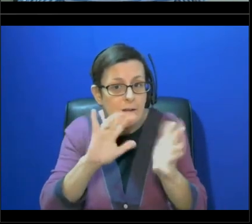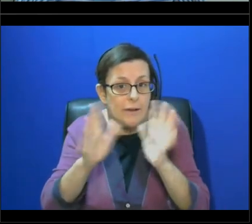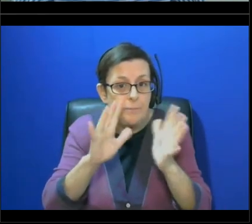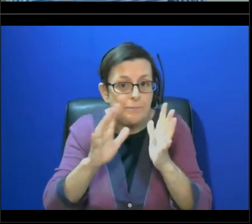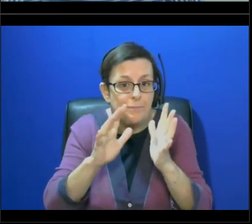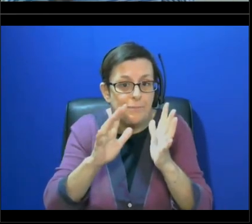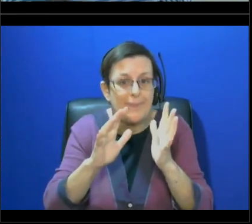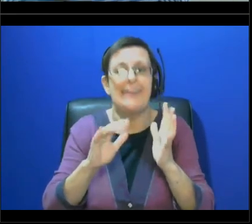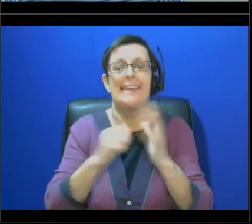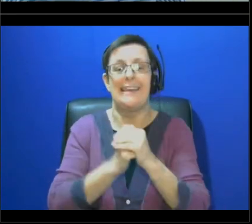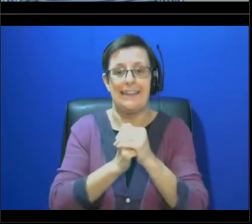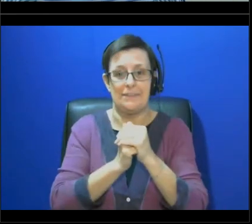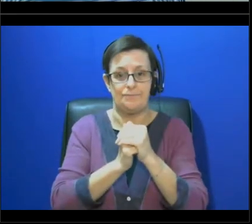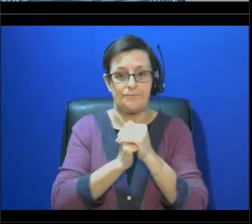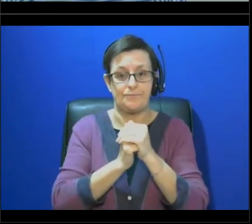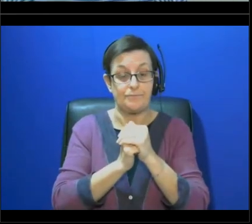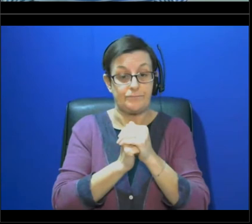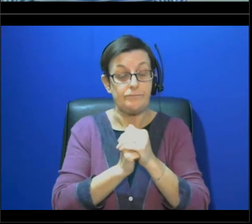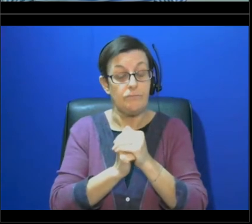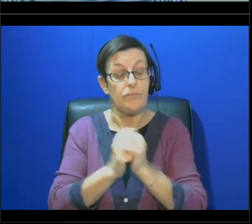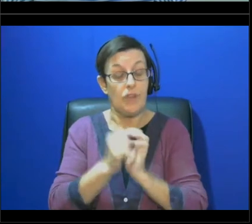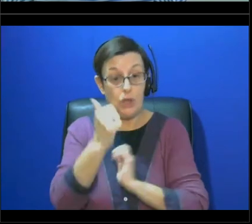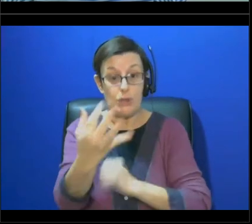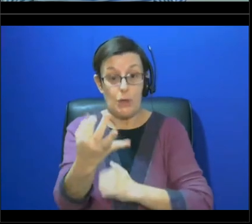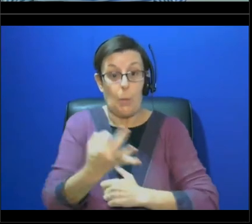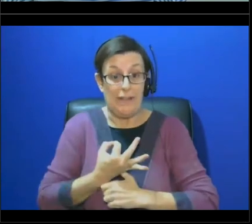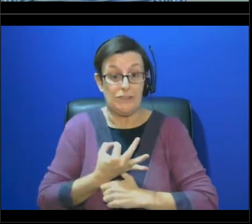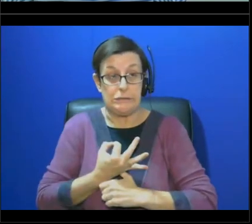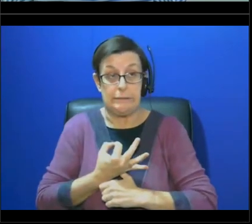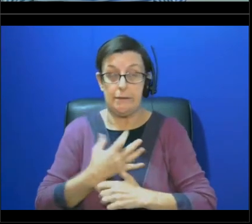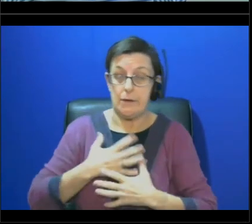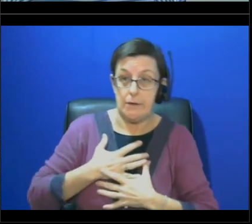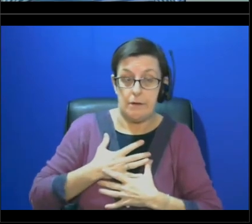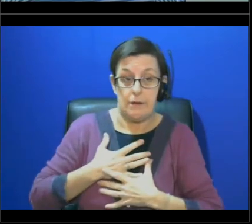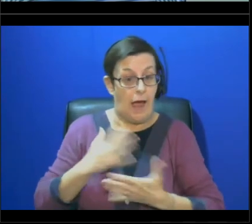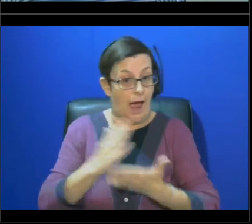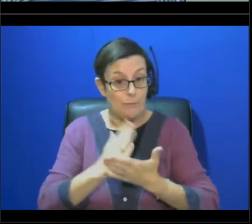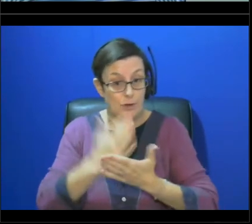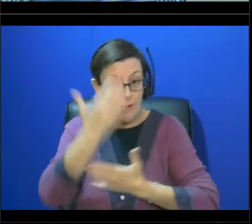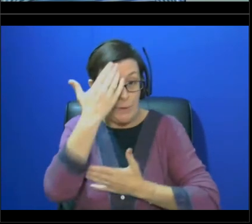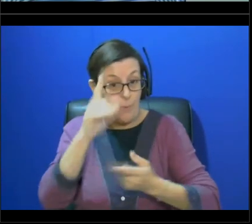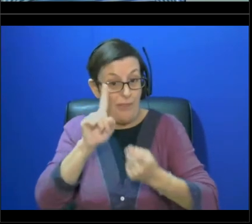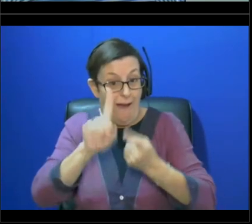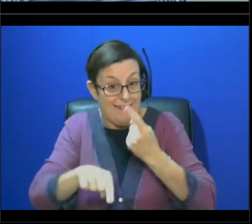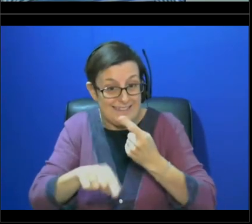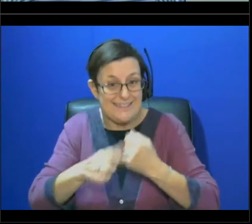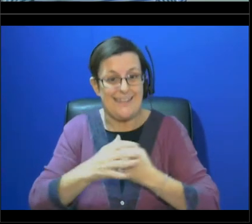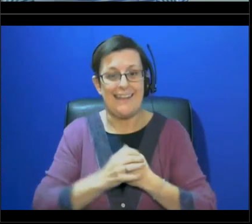Sophie or Sarah? Yeah. Sophie. I can go. I think that's a really great question, and I'm not sure I know the answer, but for